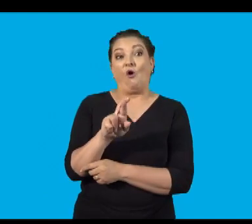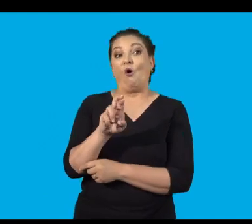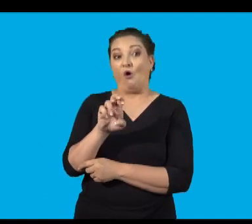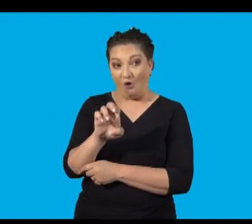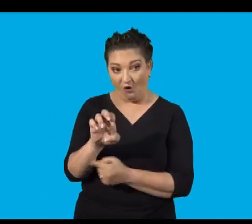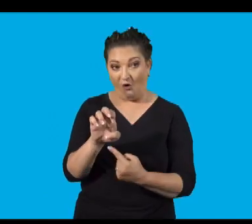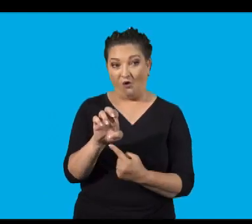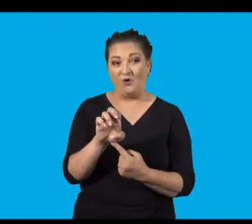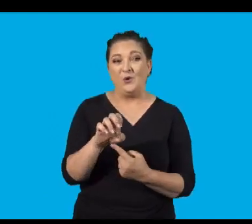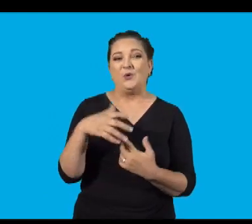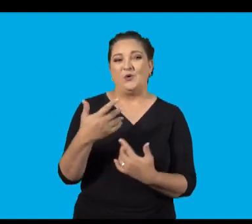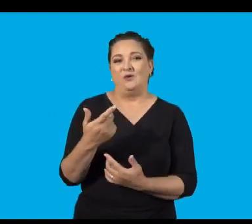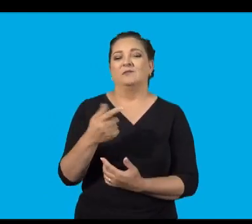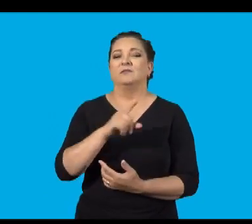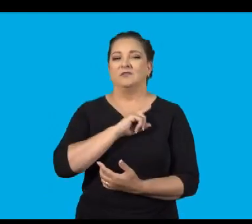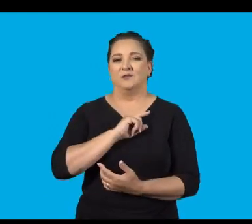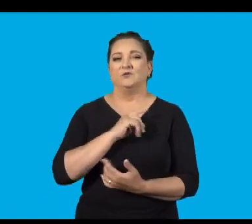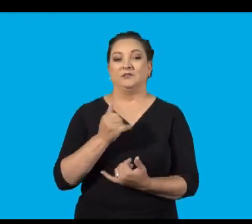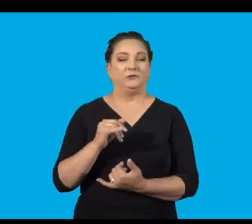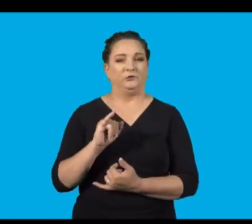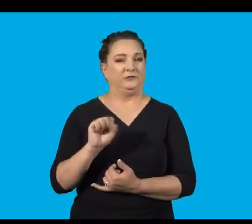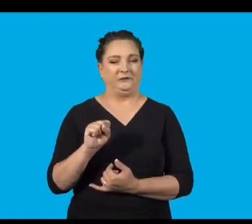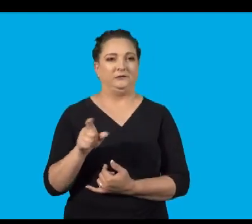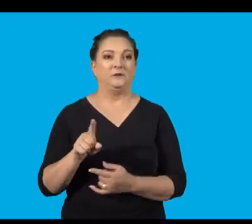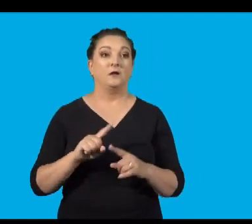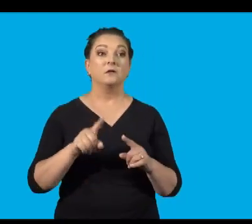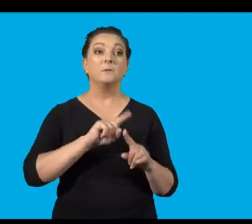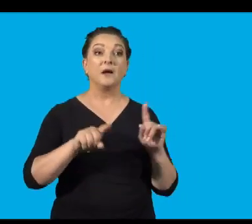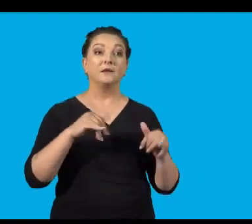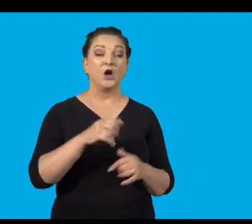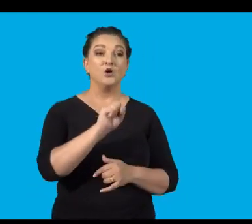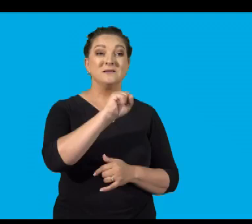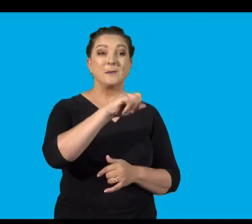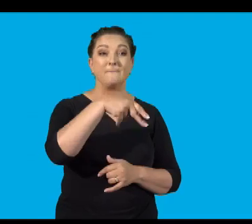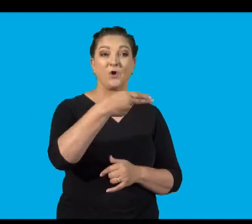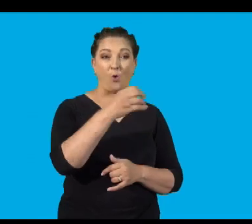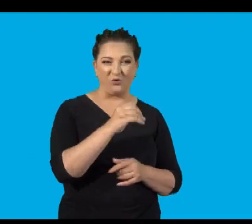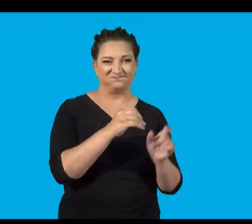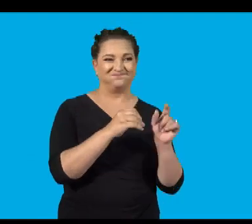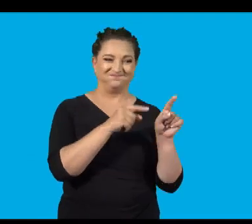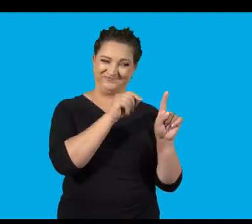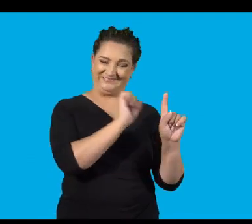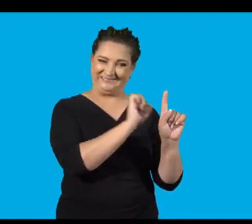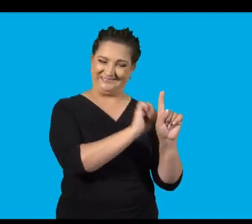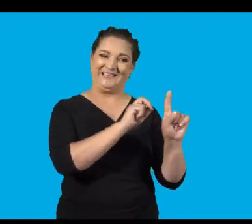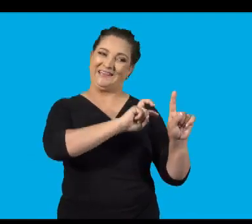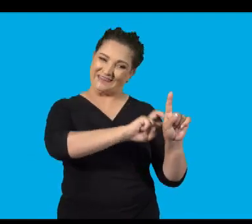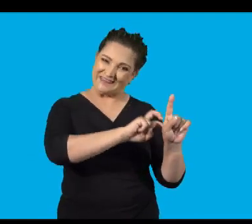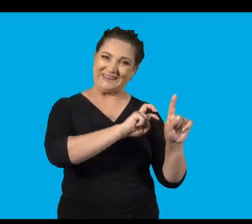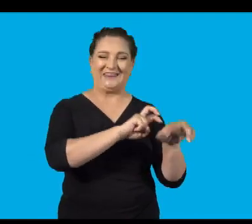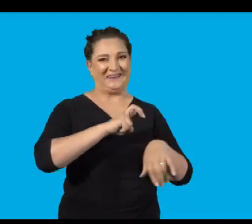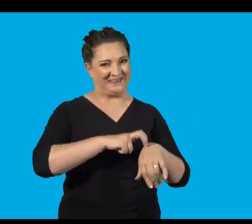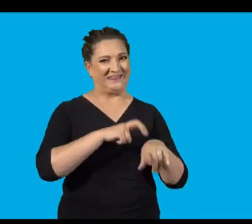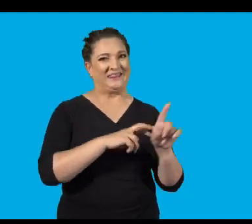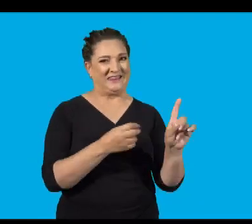of is becoming, all right? And in my last sentence, it says, Sipho need a Saturday job